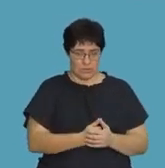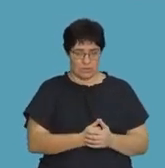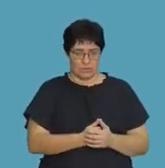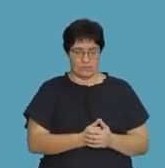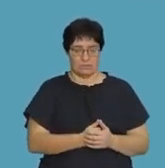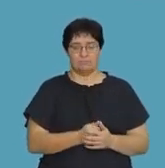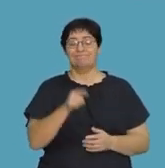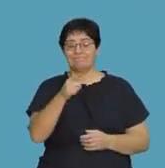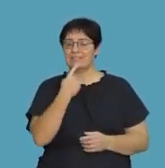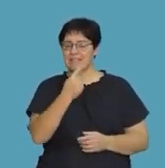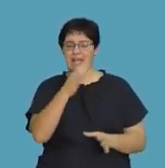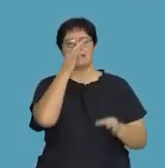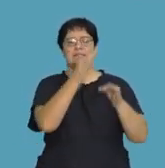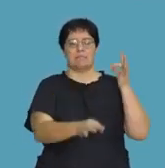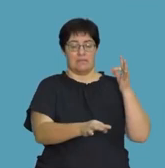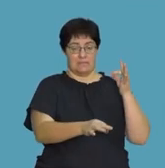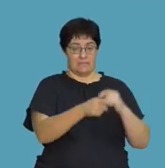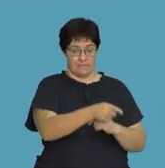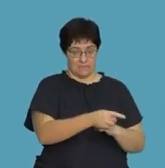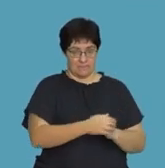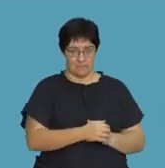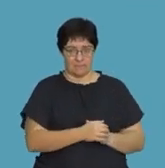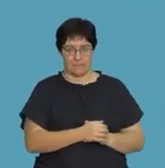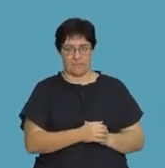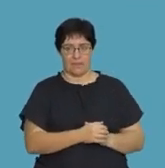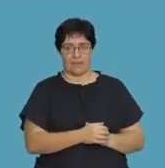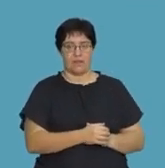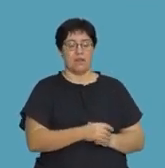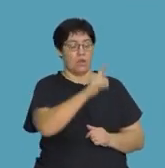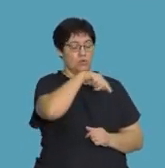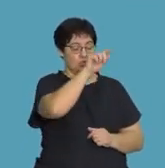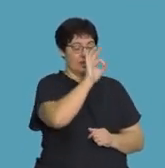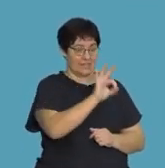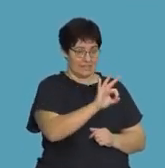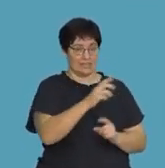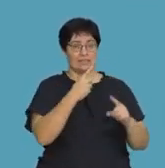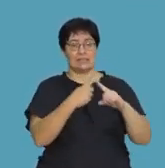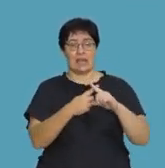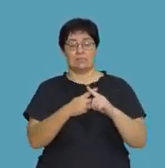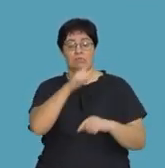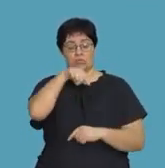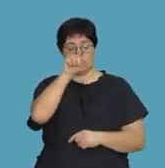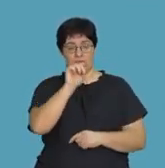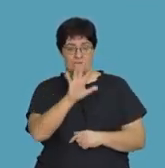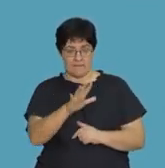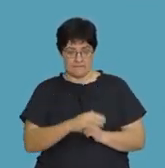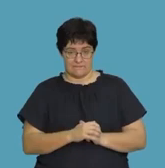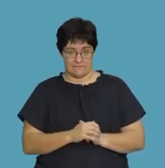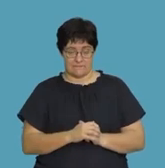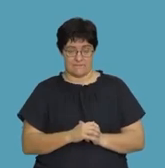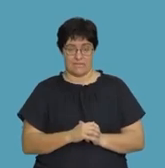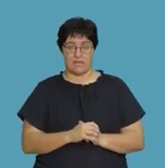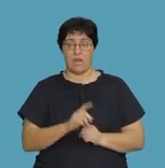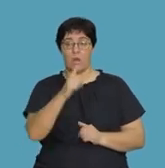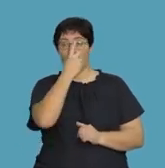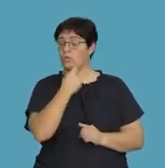Firstly, here it says simplify the following. I have root of 3 times root of 5. The